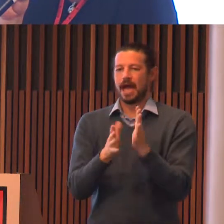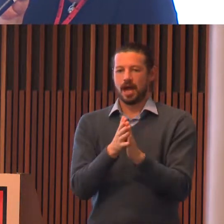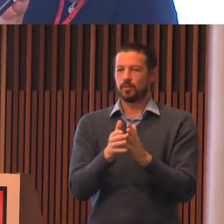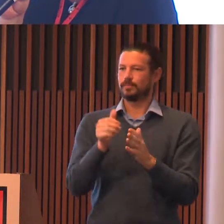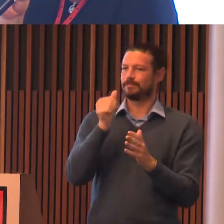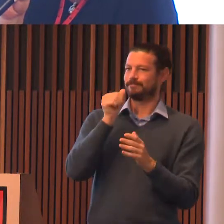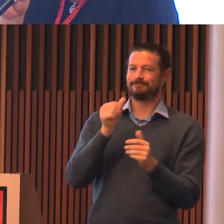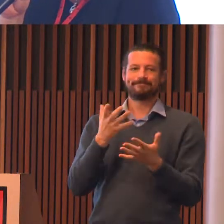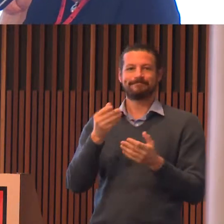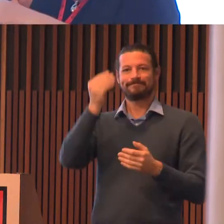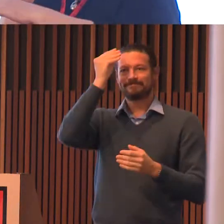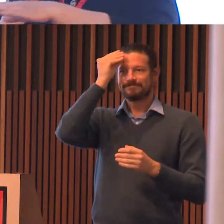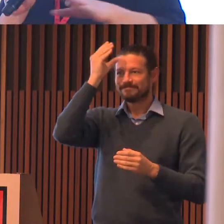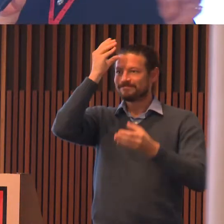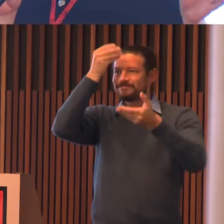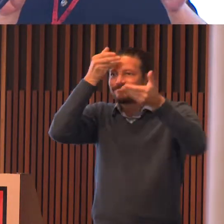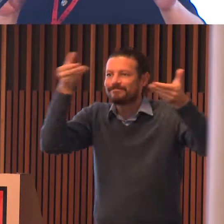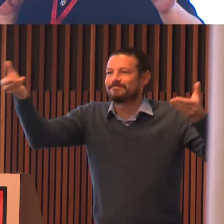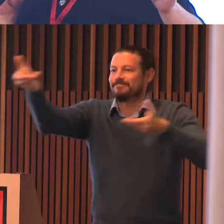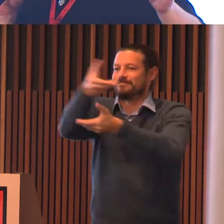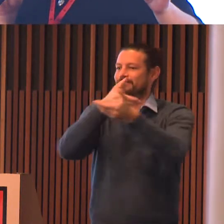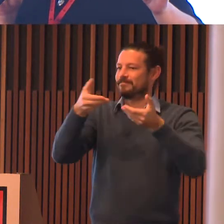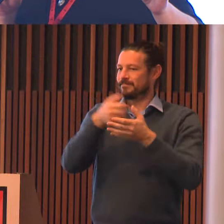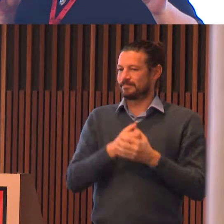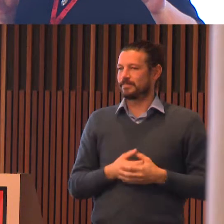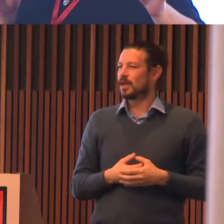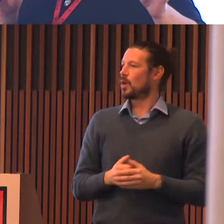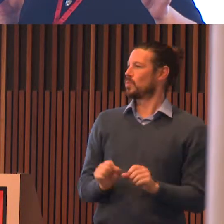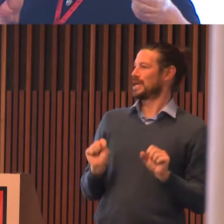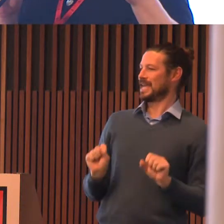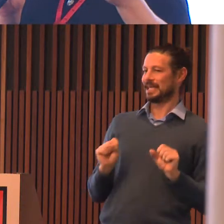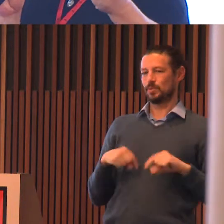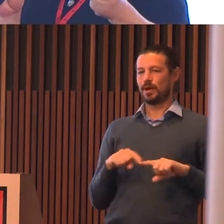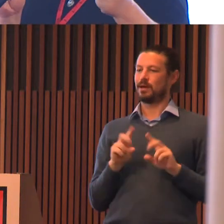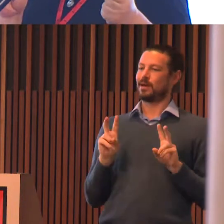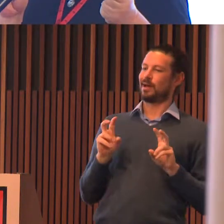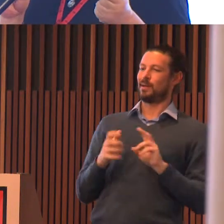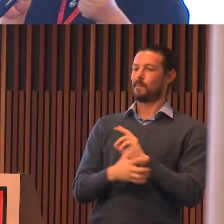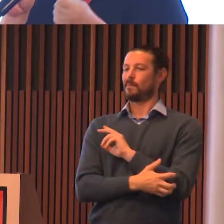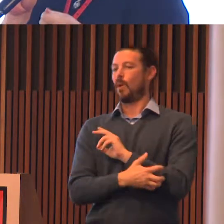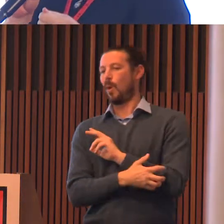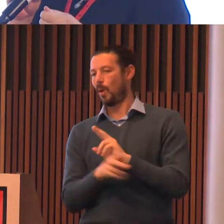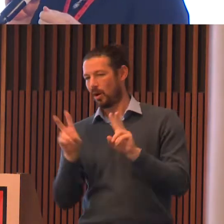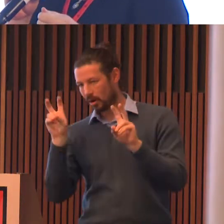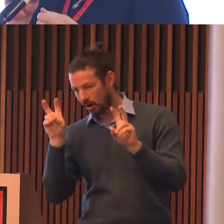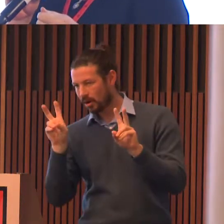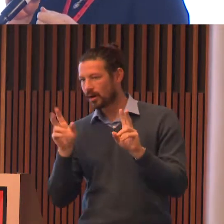the knowledge that we have, because while we might be poor with money,